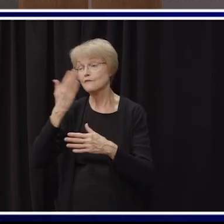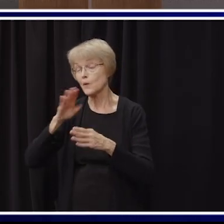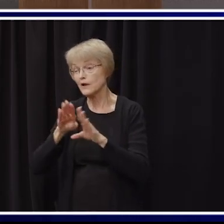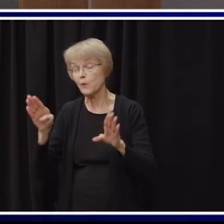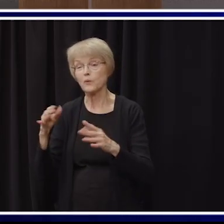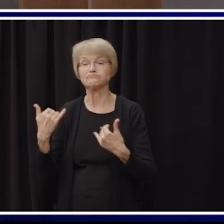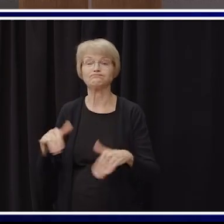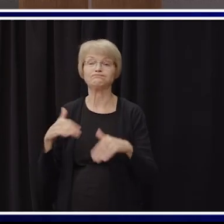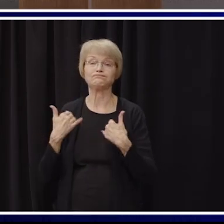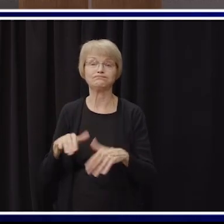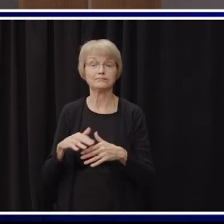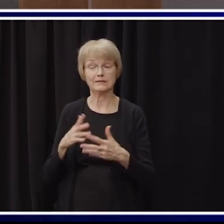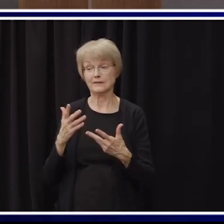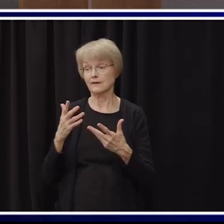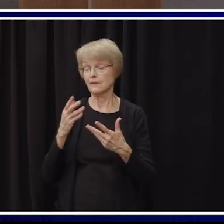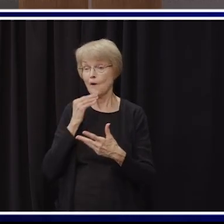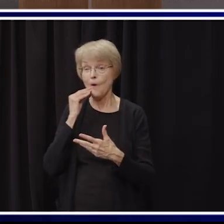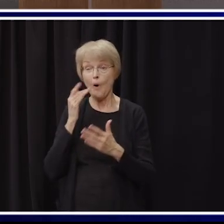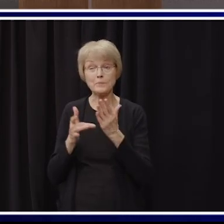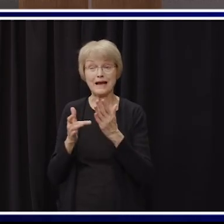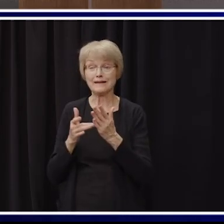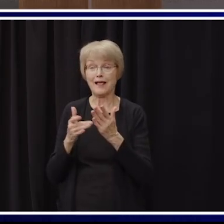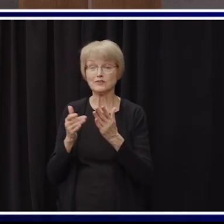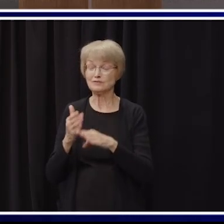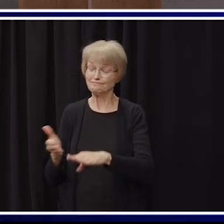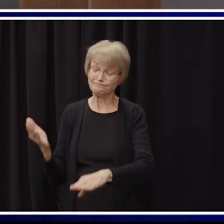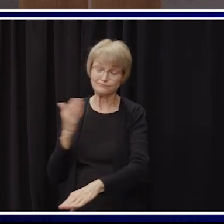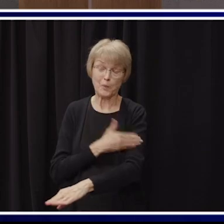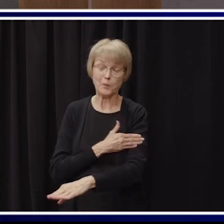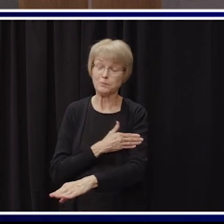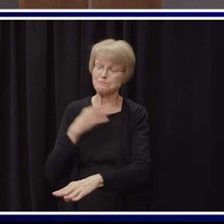in home technology will really benefit us here.